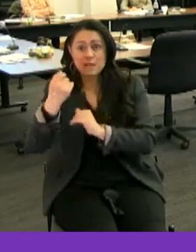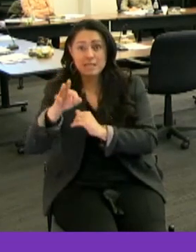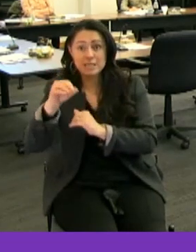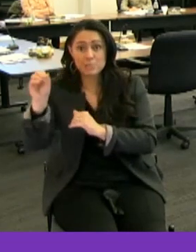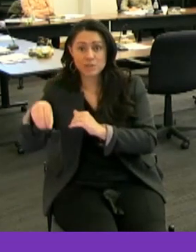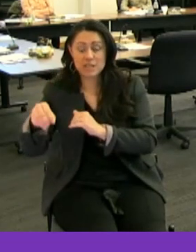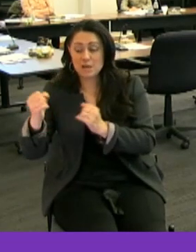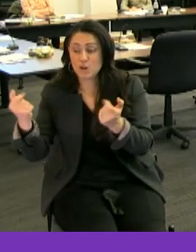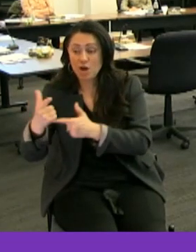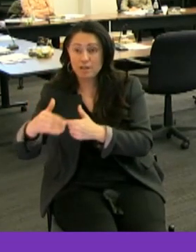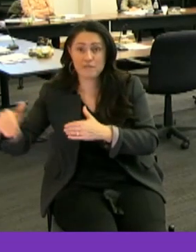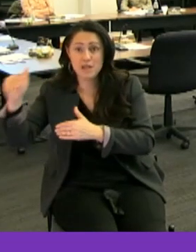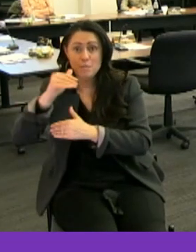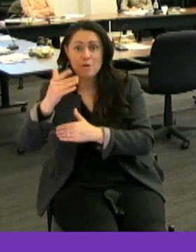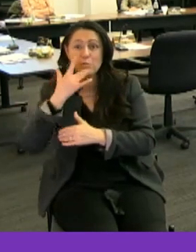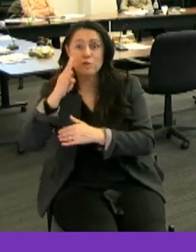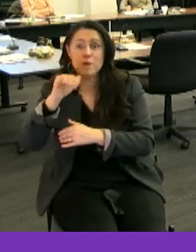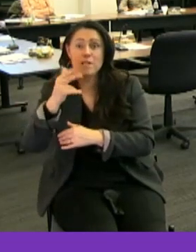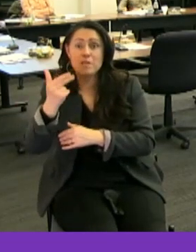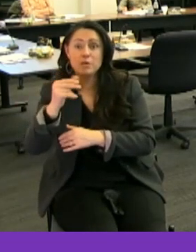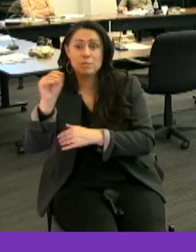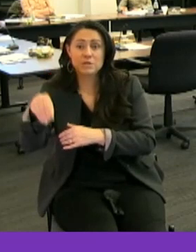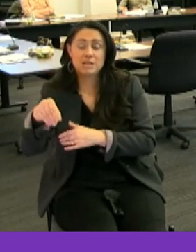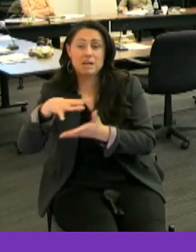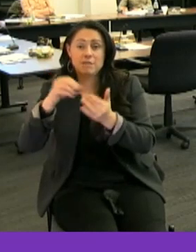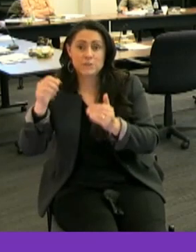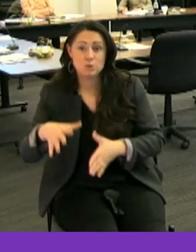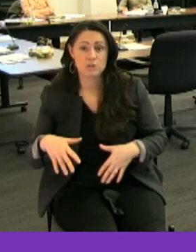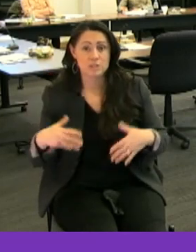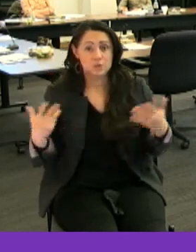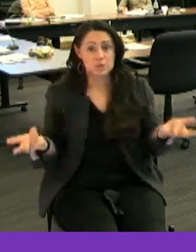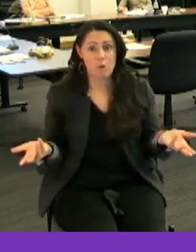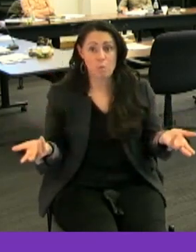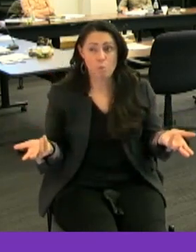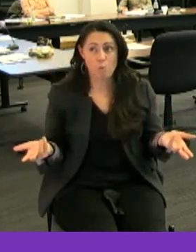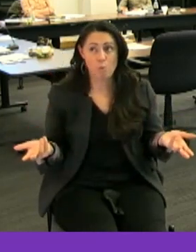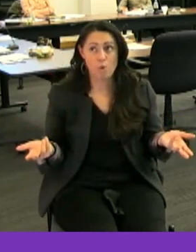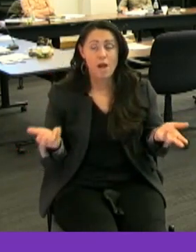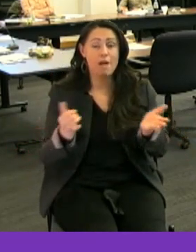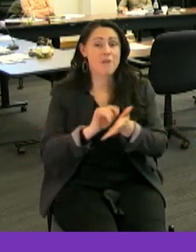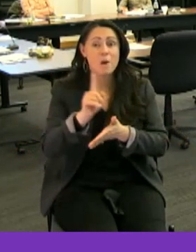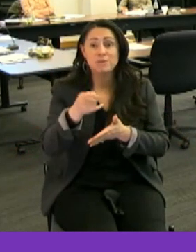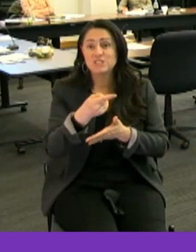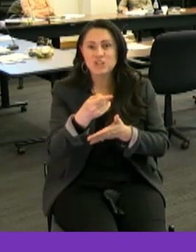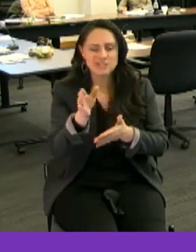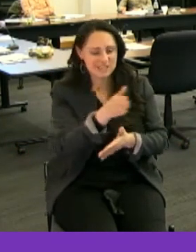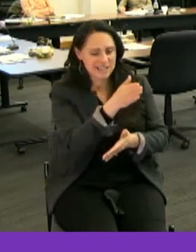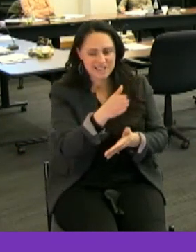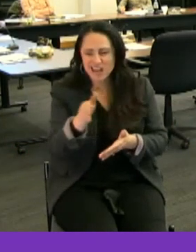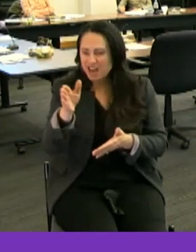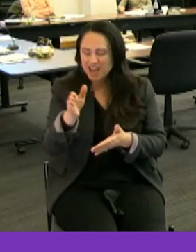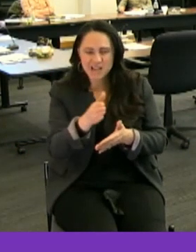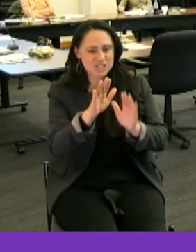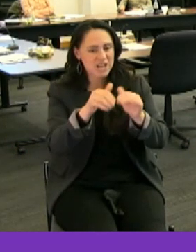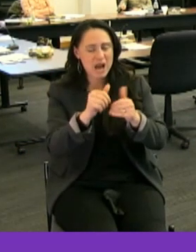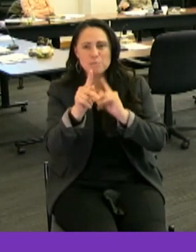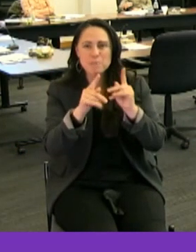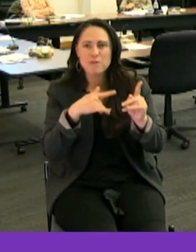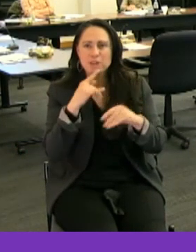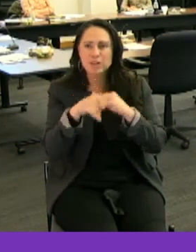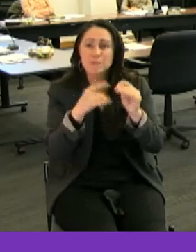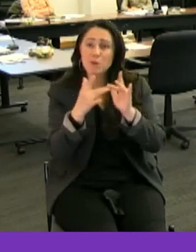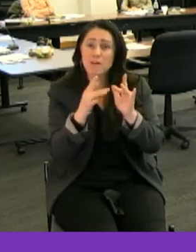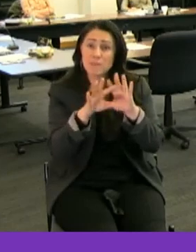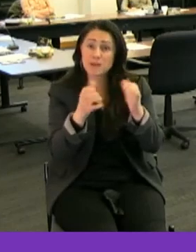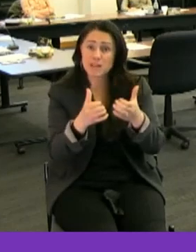of the above was preferred by 13% of the students. So that was just kind of to gauge how people are feeling about online classes.